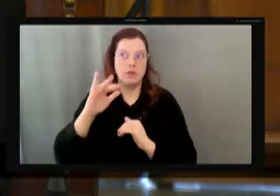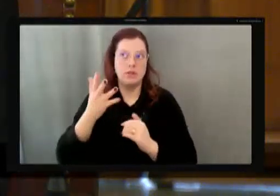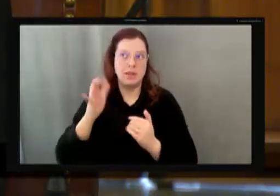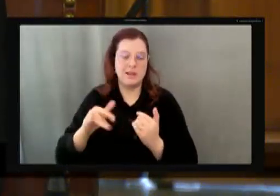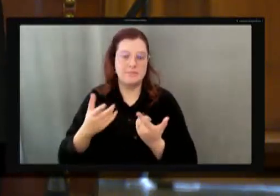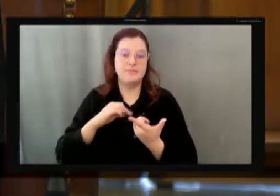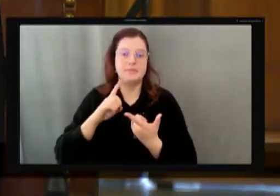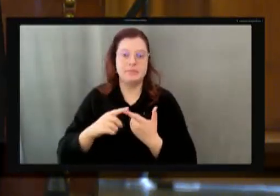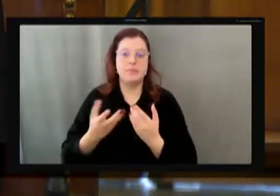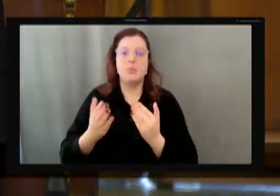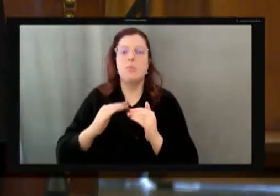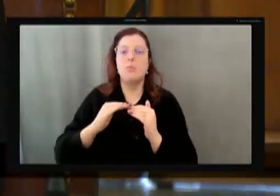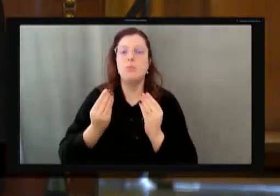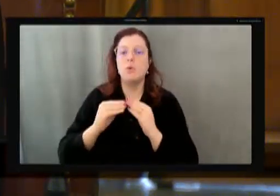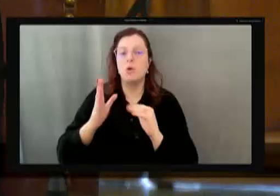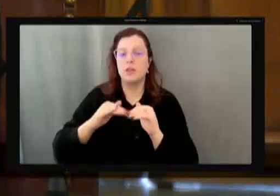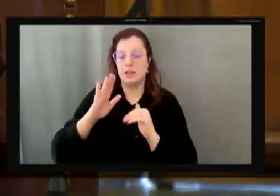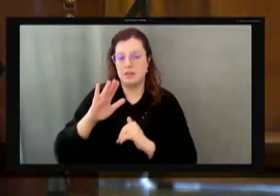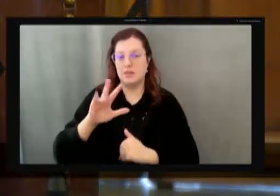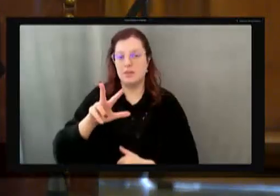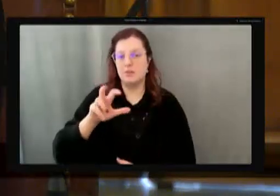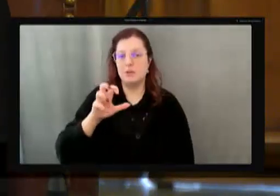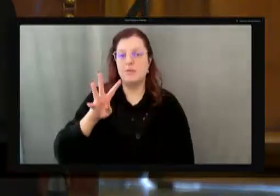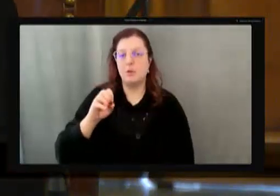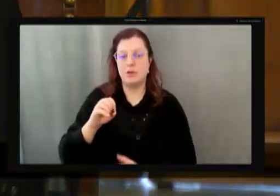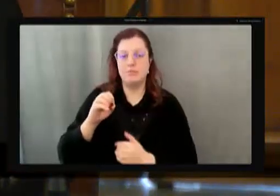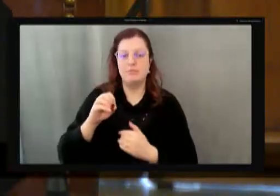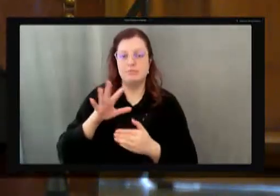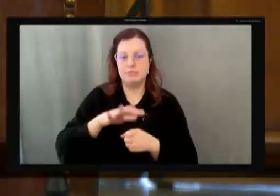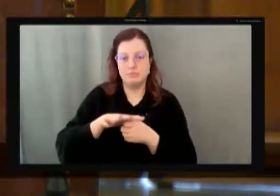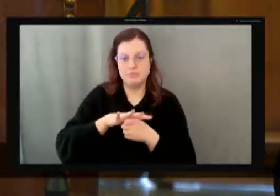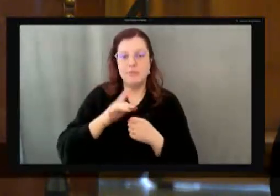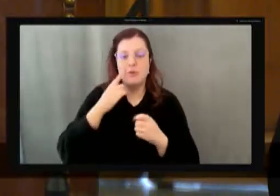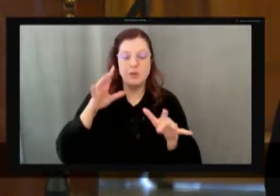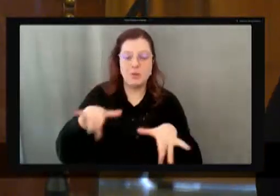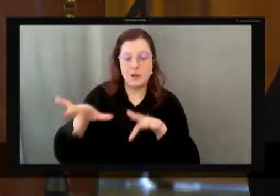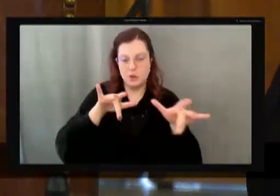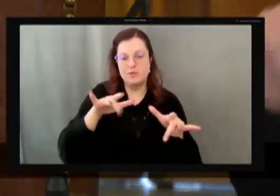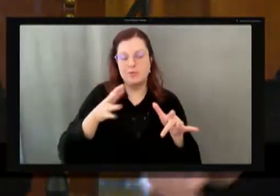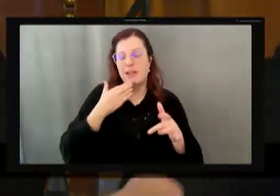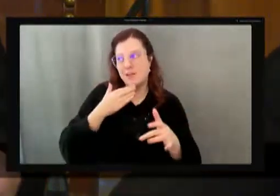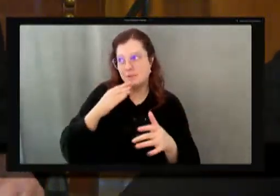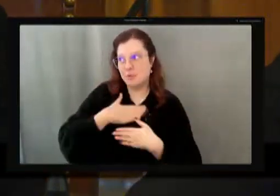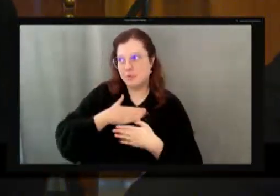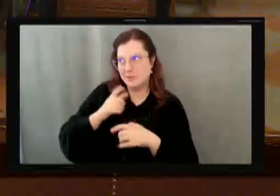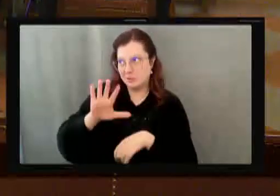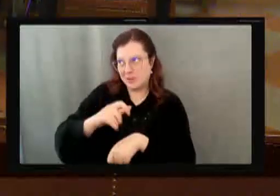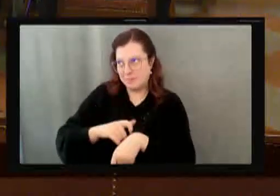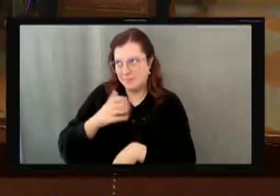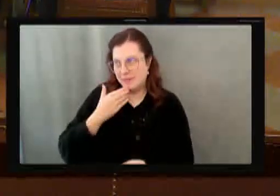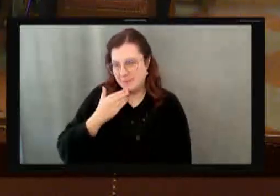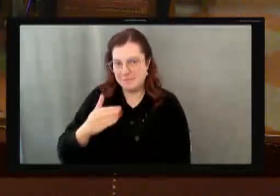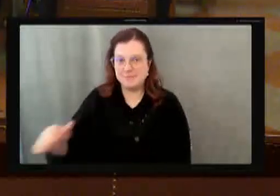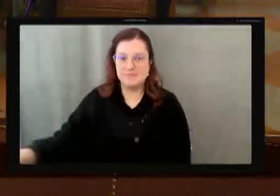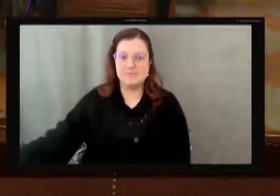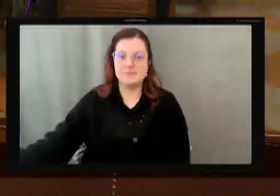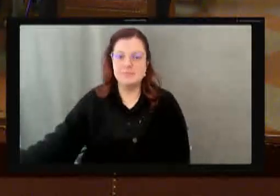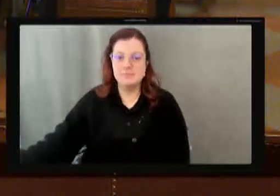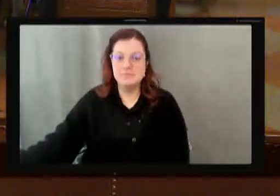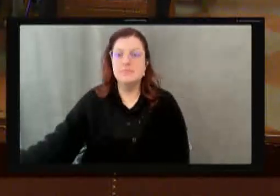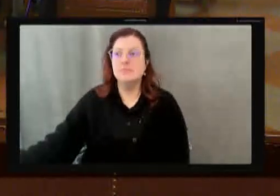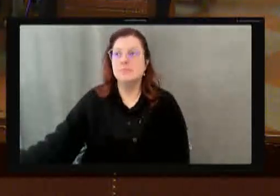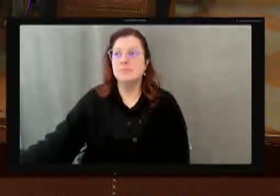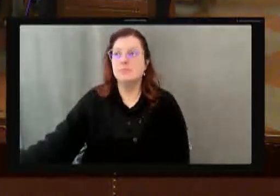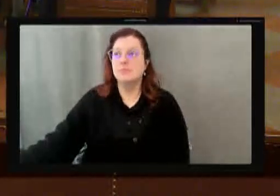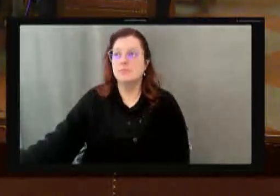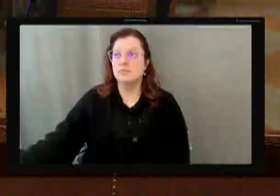330 properties that were approved this year. Okay, just for the record, I appreciate your time. Thank you, Madam Chair. Thank you. Let's see, Councilman